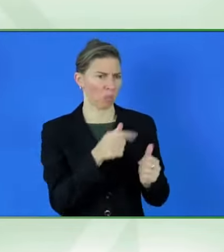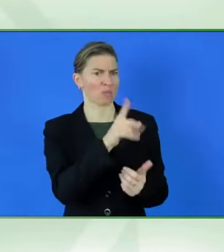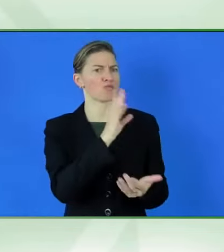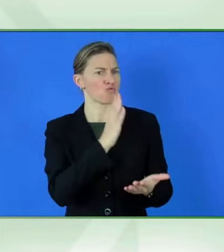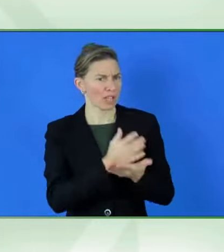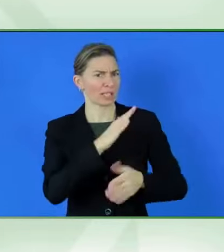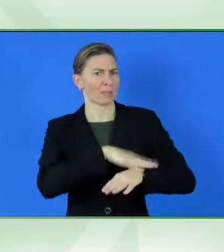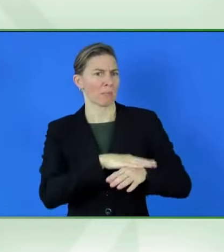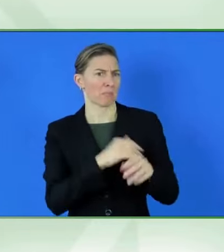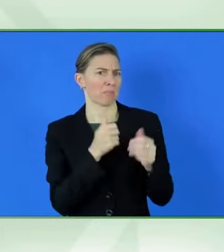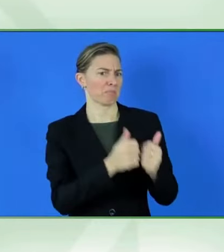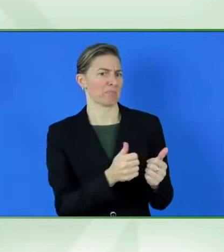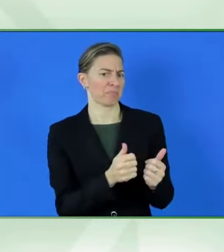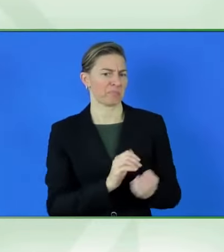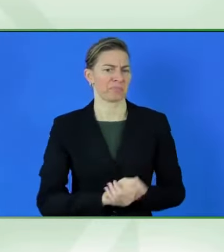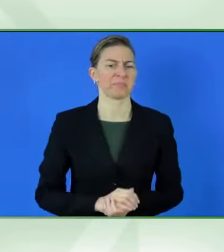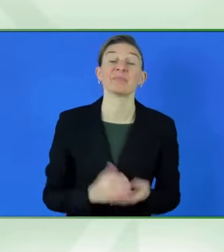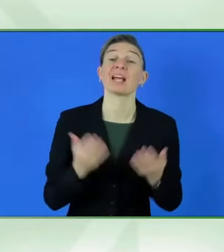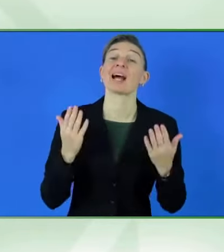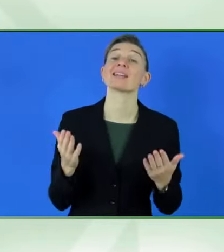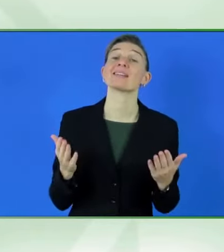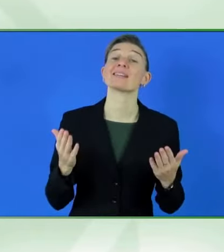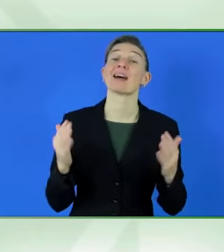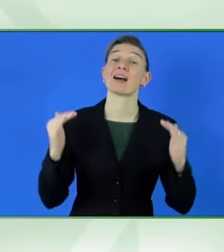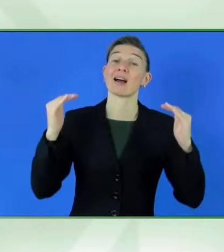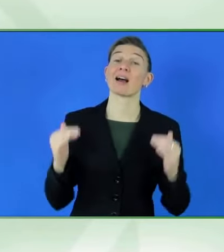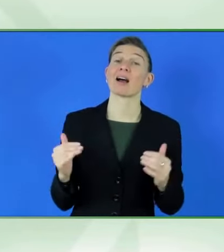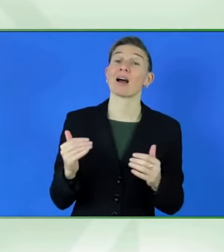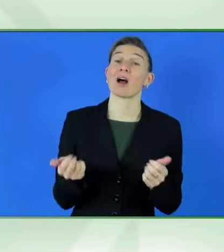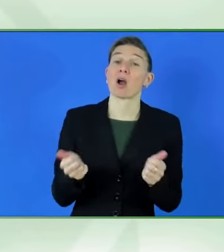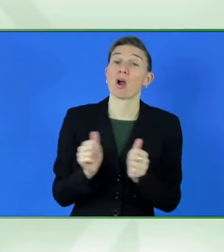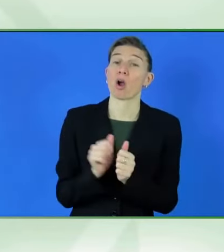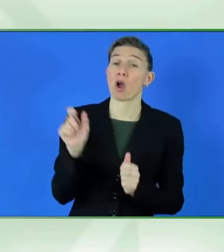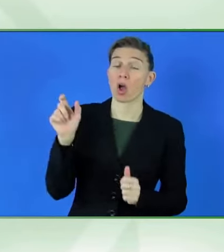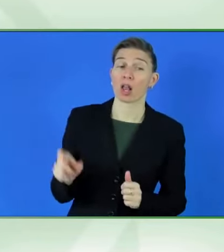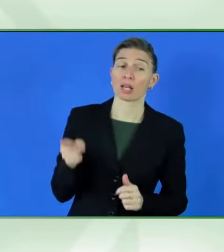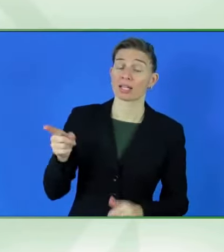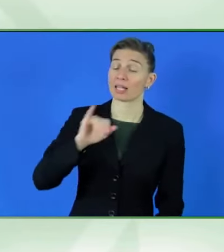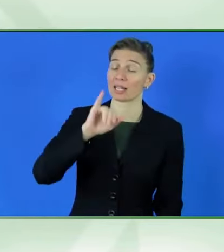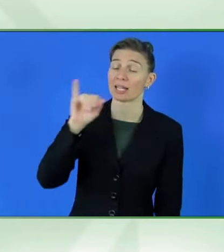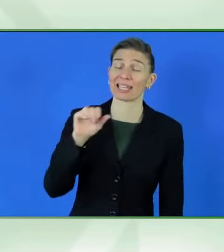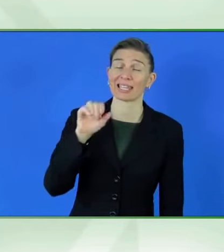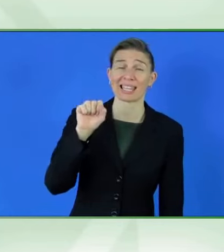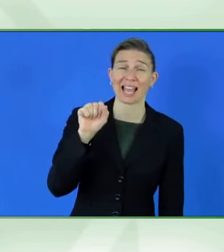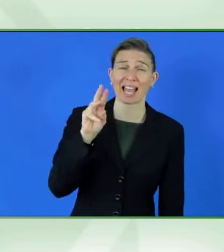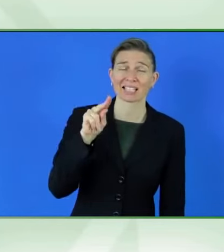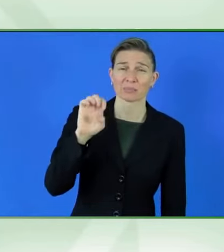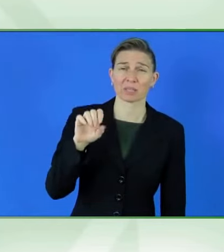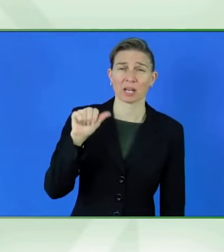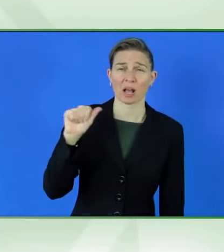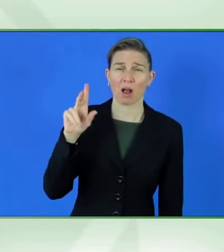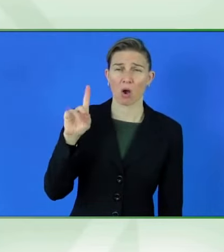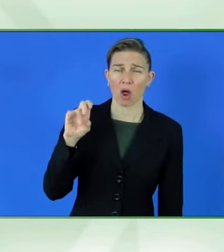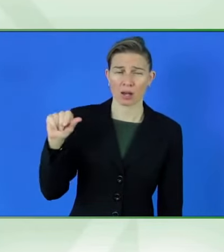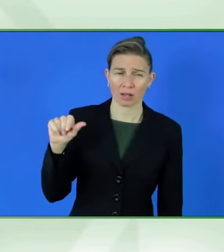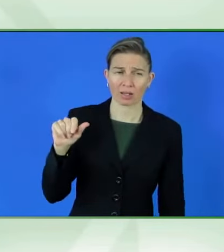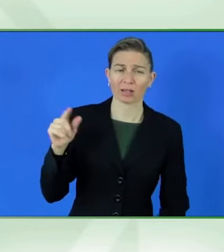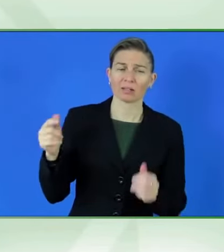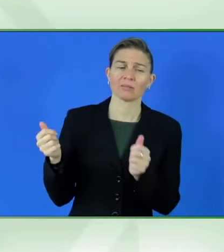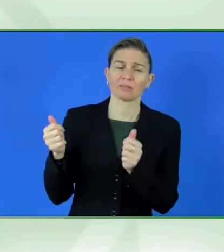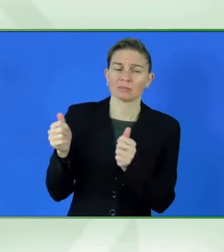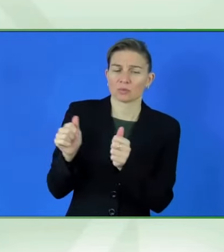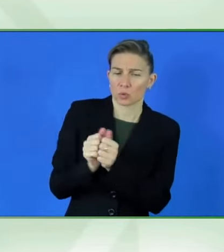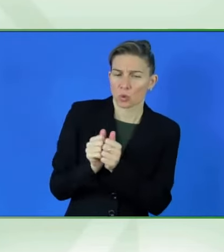introduce my colleague, Jasmina Khanna, who is an associate project manager within